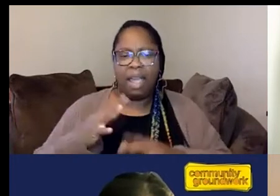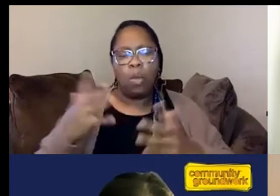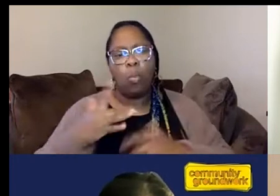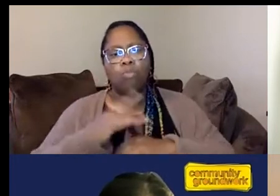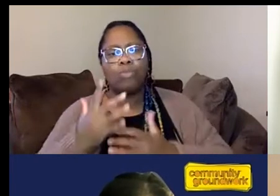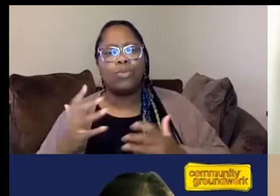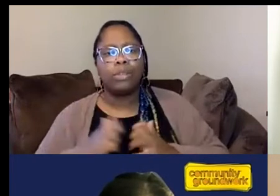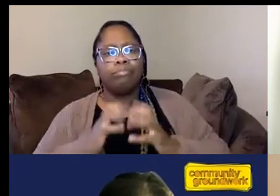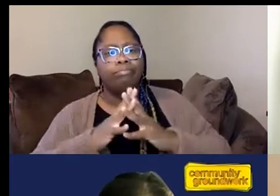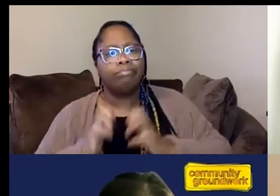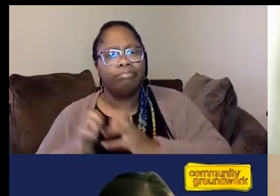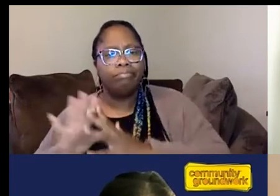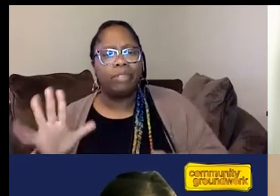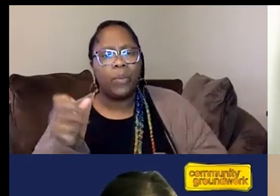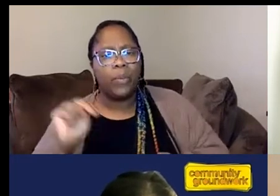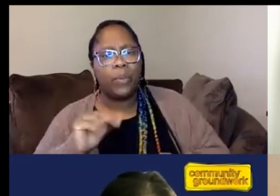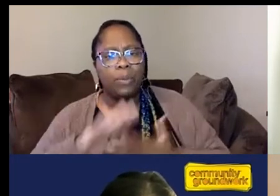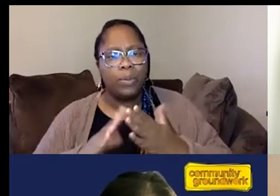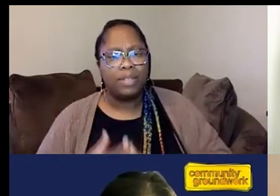in their communities.